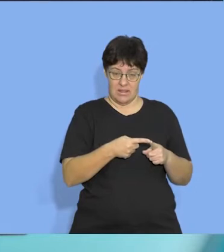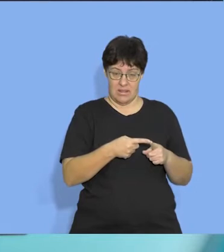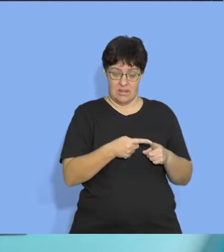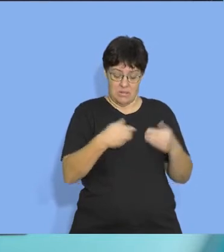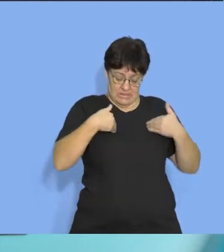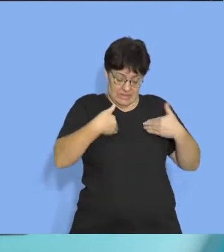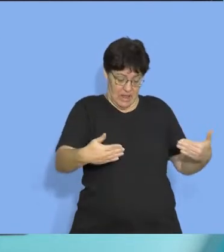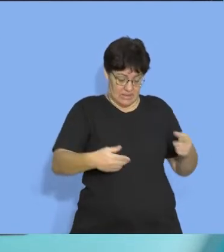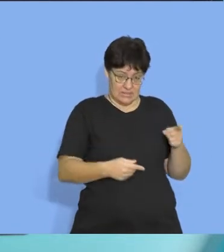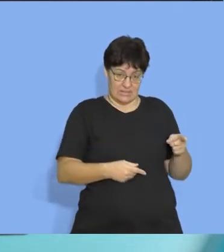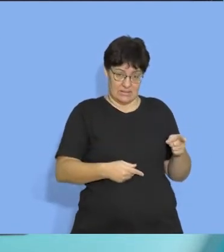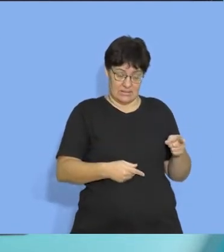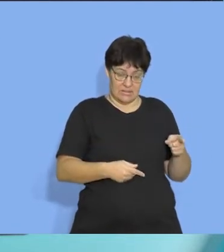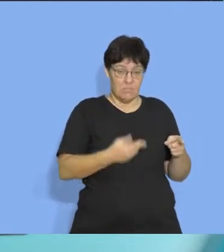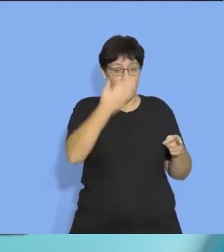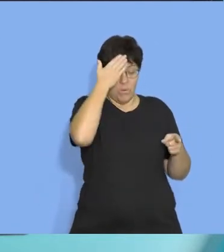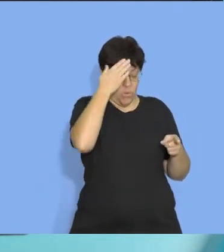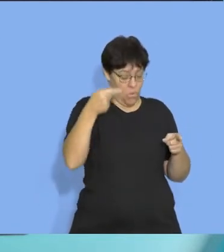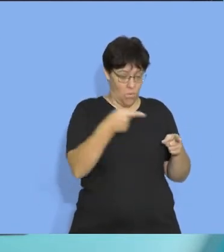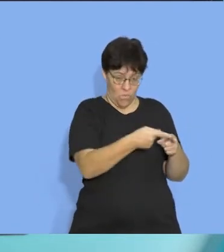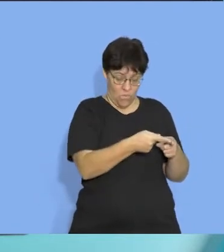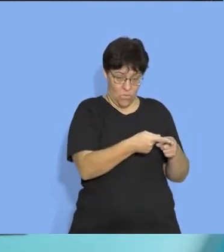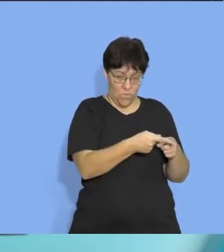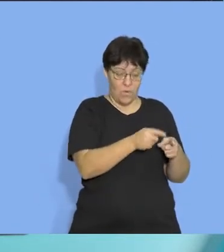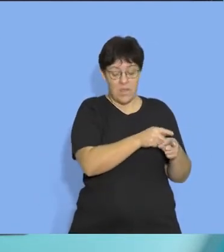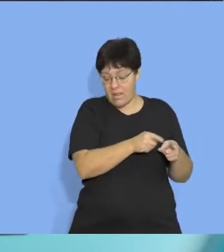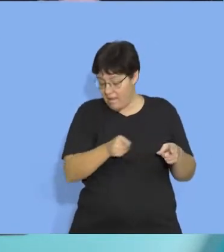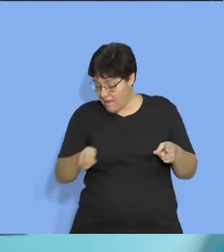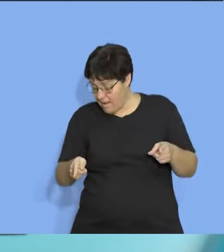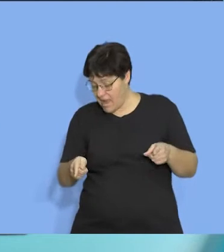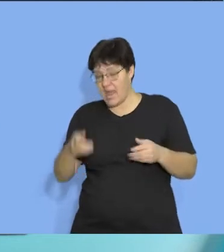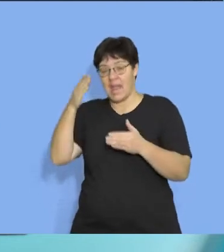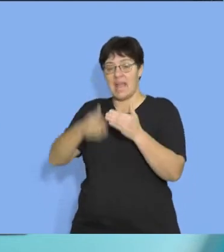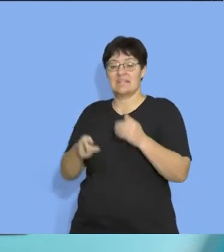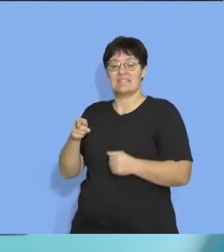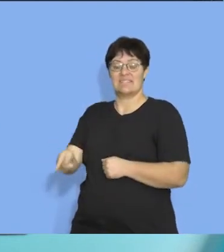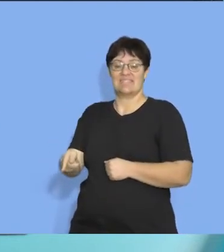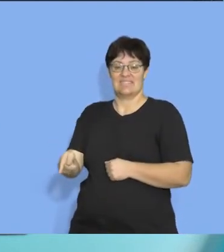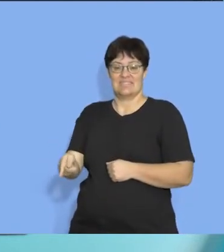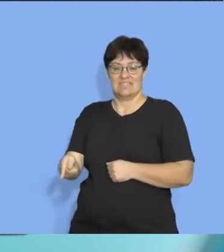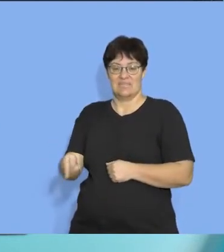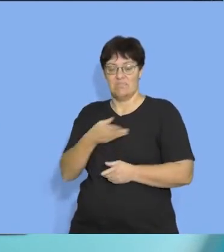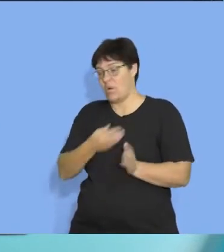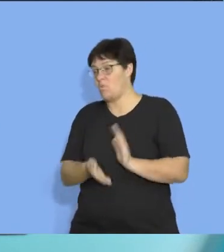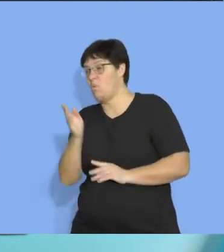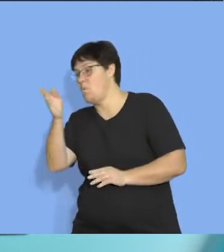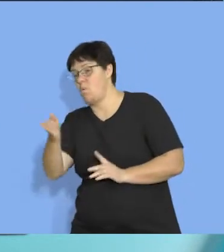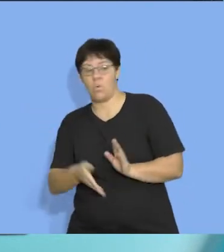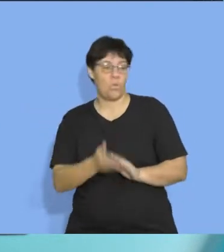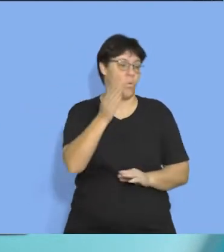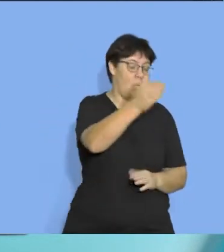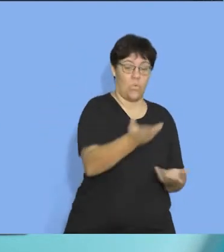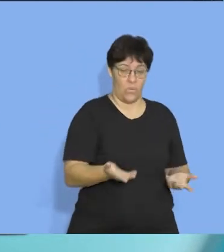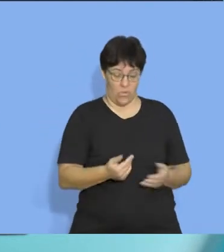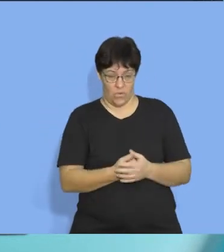where did I begin. Because if I know where I began, then I can get to an idea of where I'm going, okay?